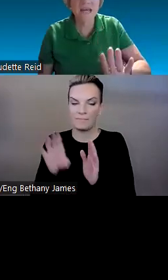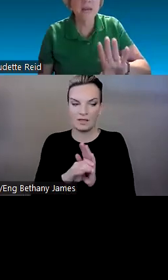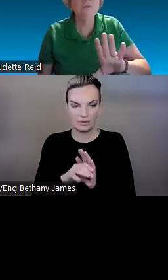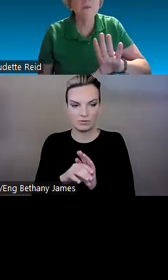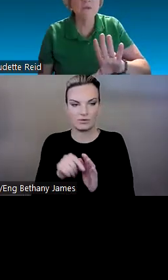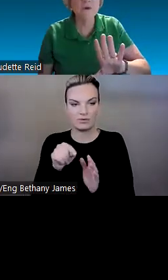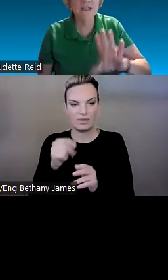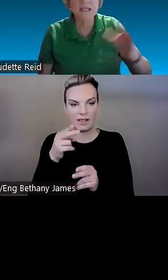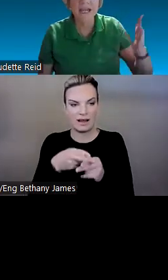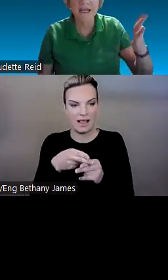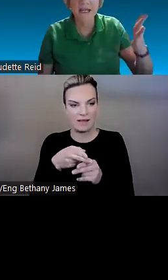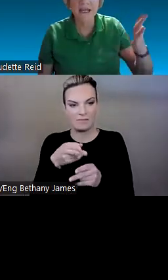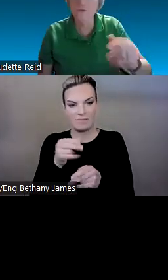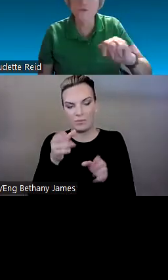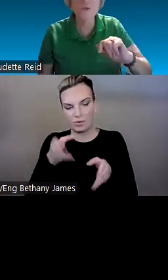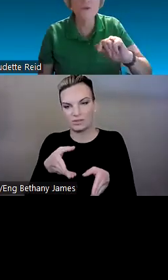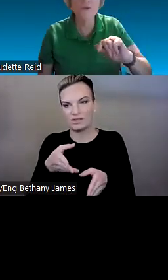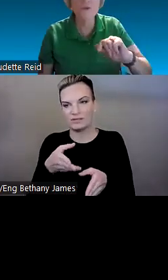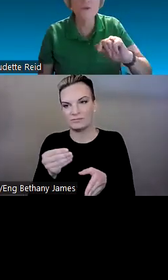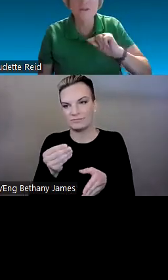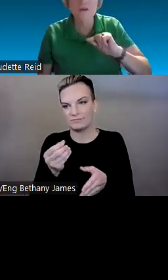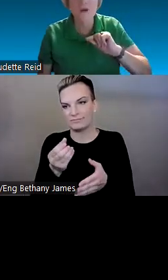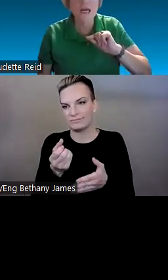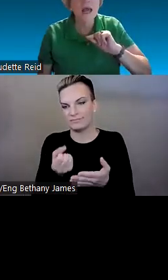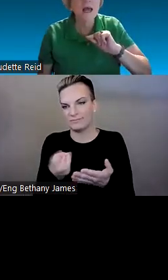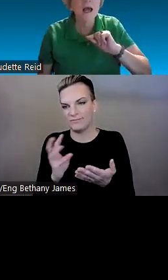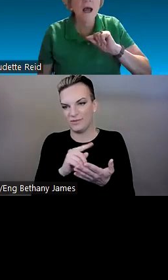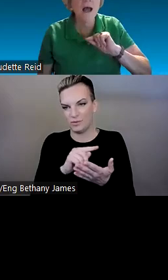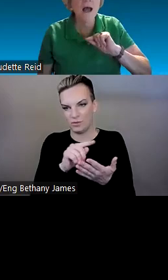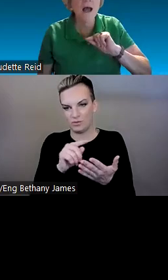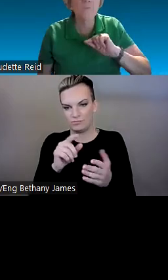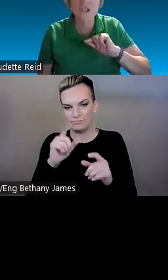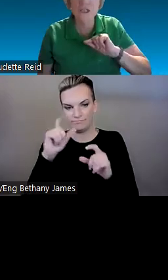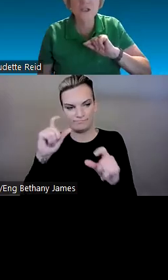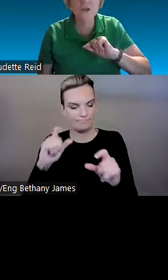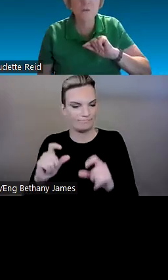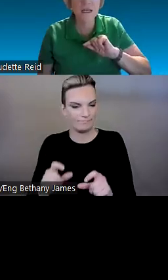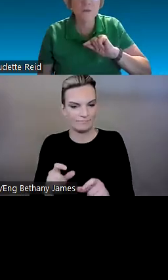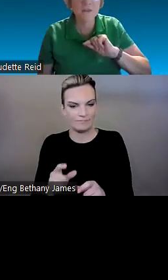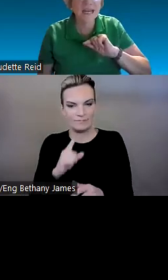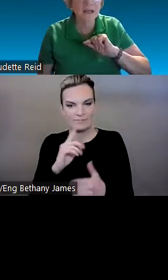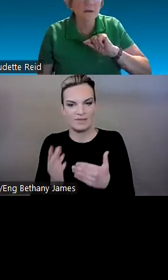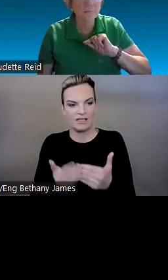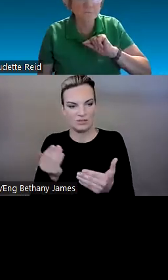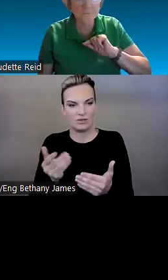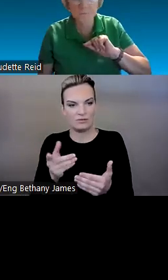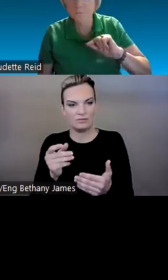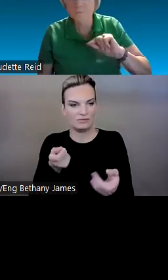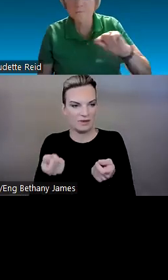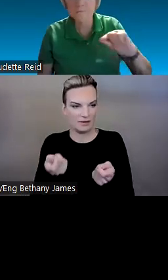the name of the person, and it's just a few things on the screen. Much easier to be able to